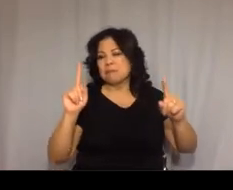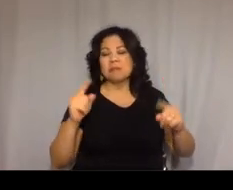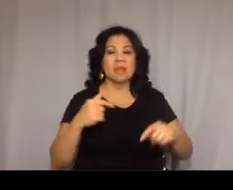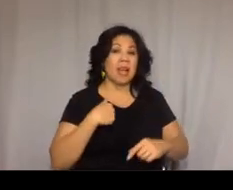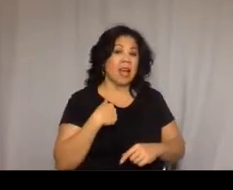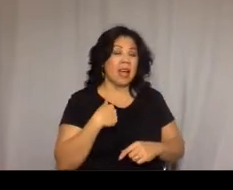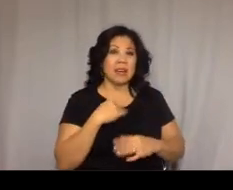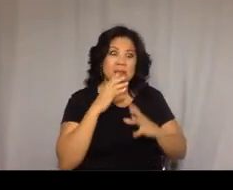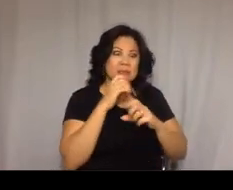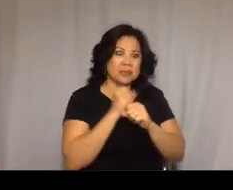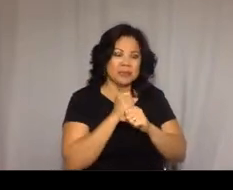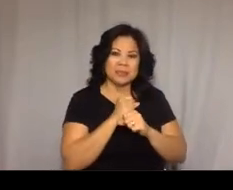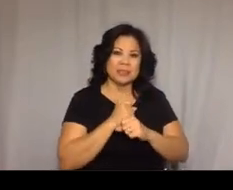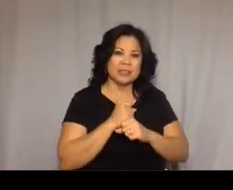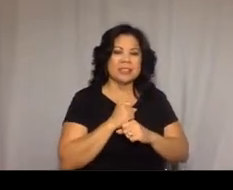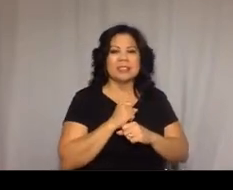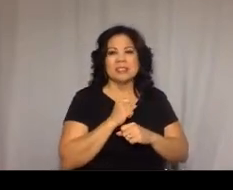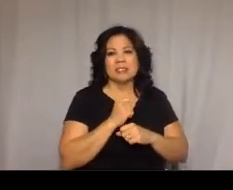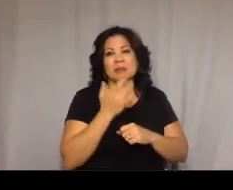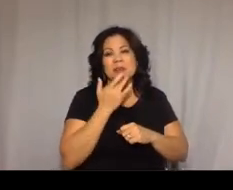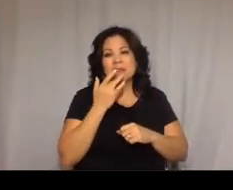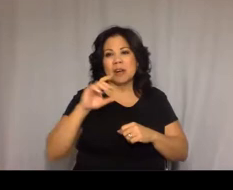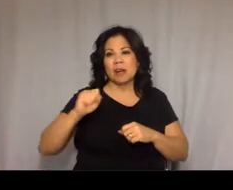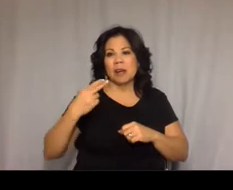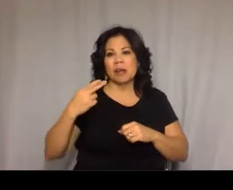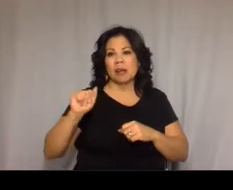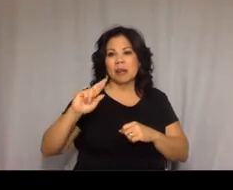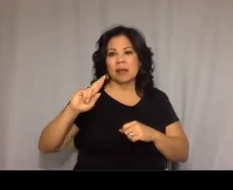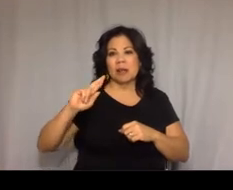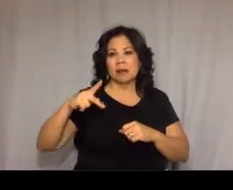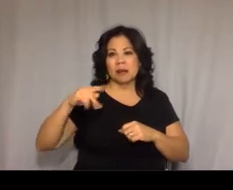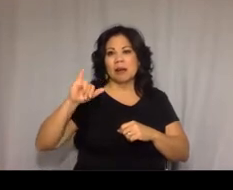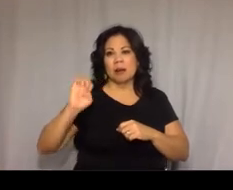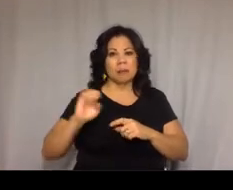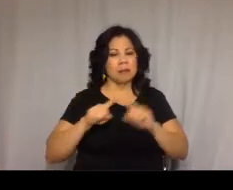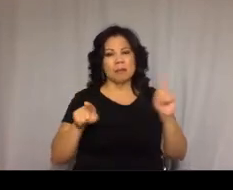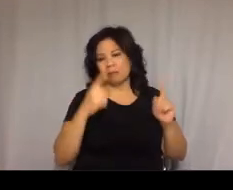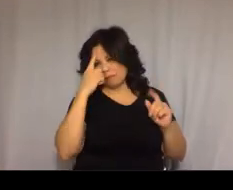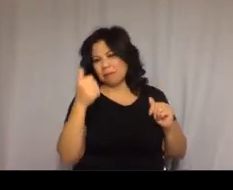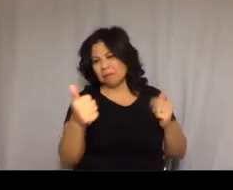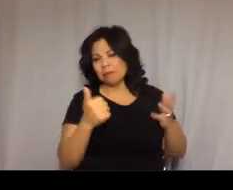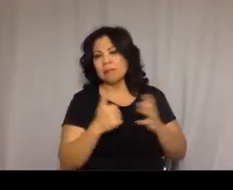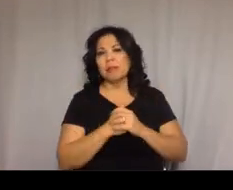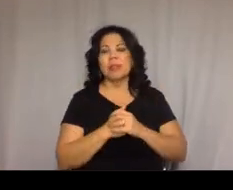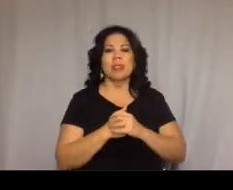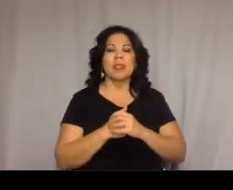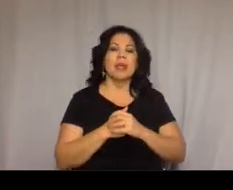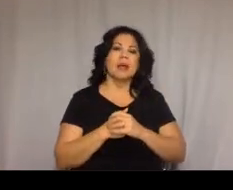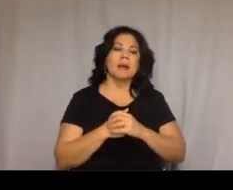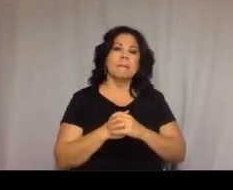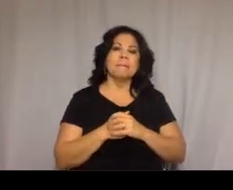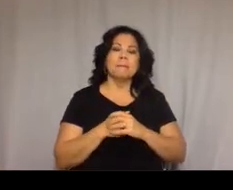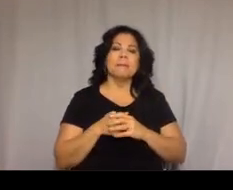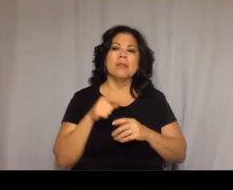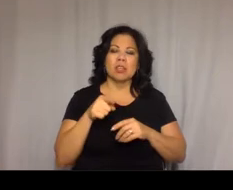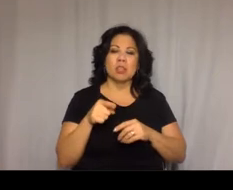of Sharpie, but it doesn't have to be Sharpie. All right, so now I've got, and of course I'm drawing kind of quickly. You're going to take your time and do this